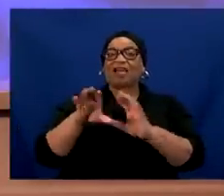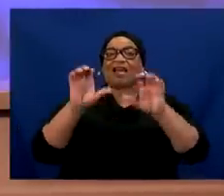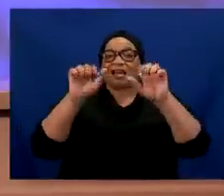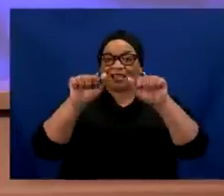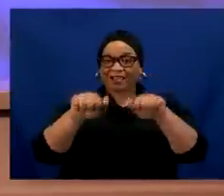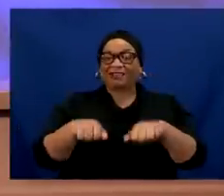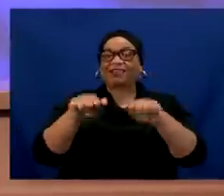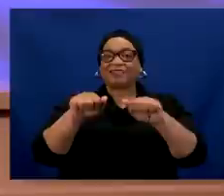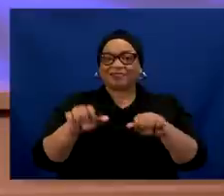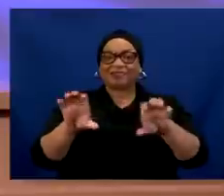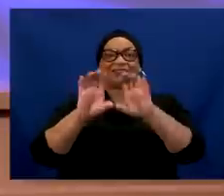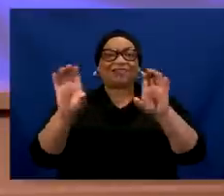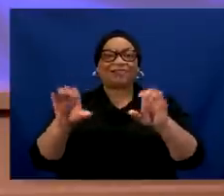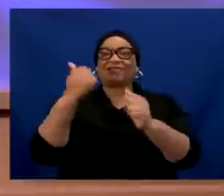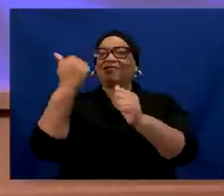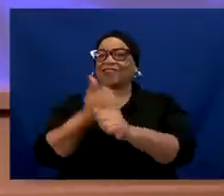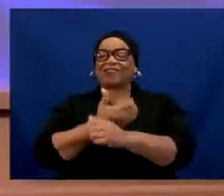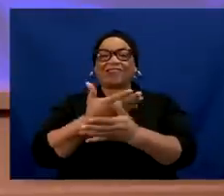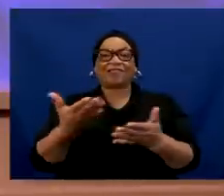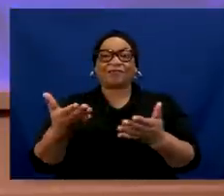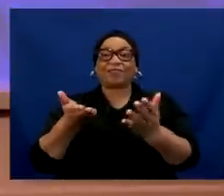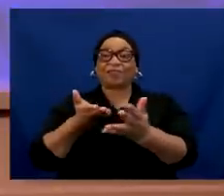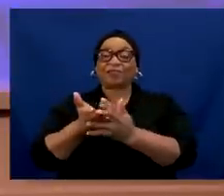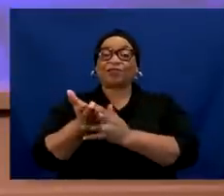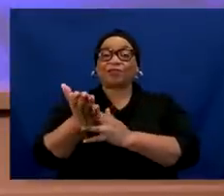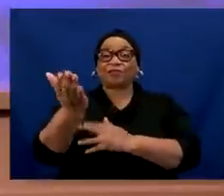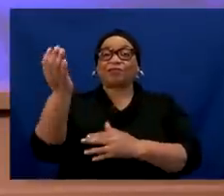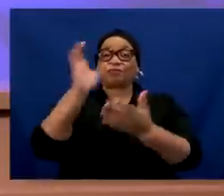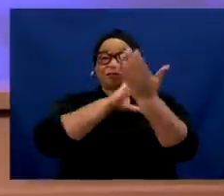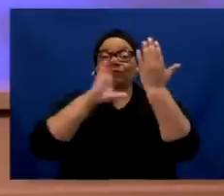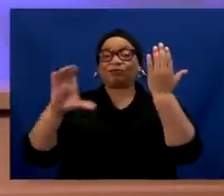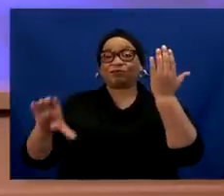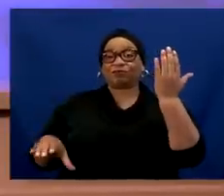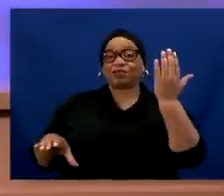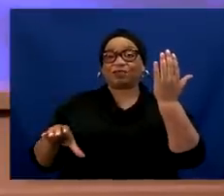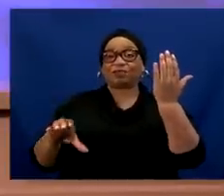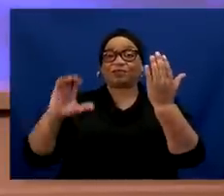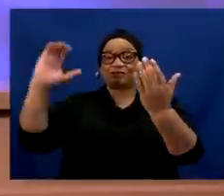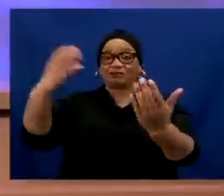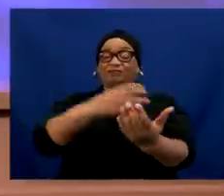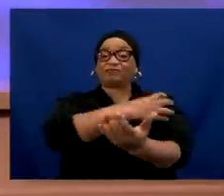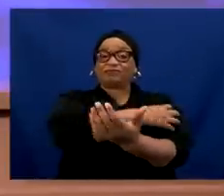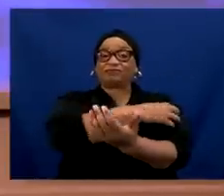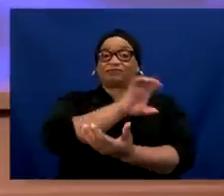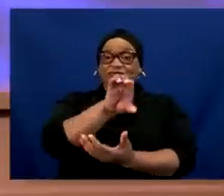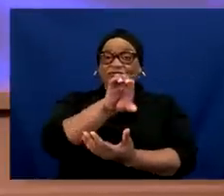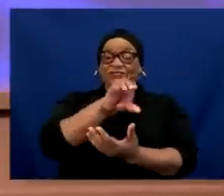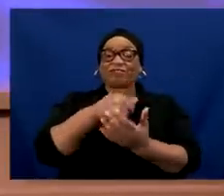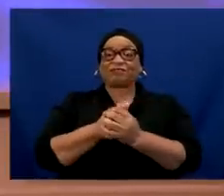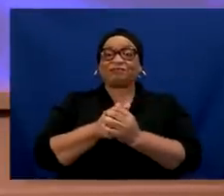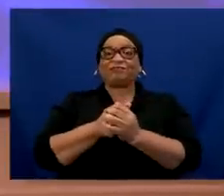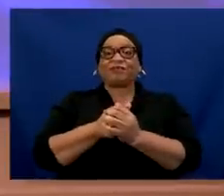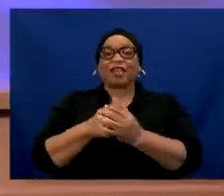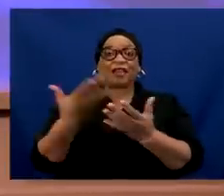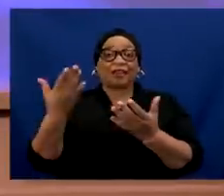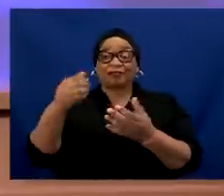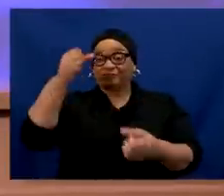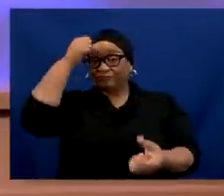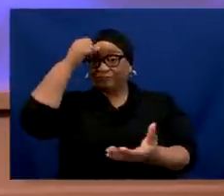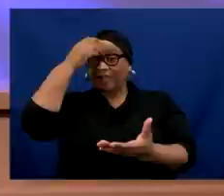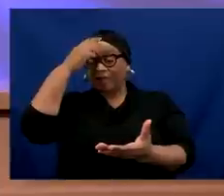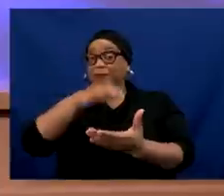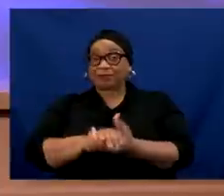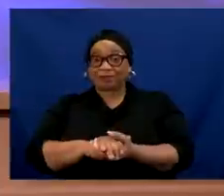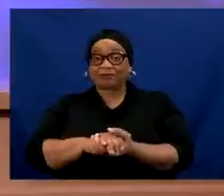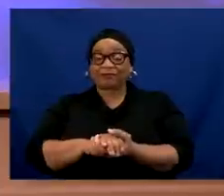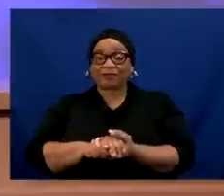all things through Christ who strengthens me. And I just had enough sense to believe that if the